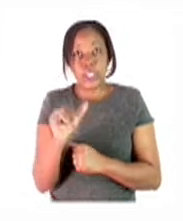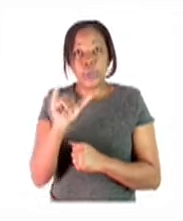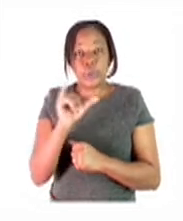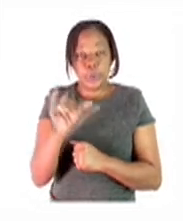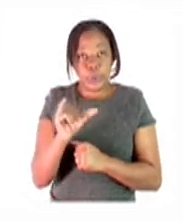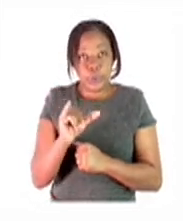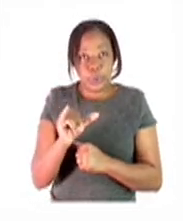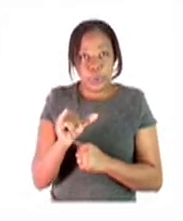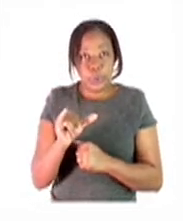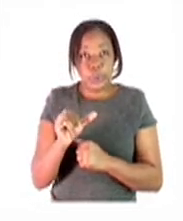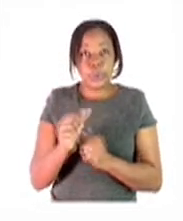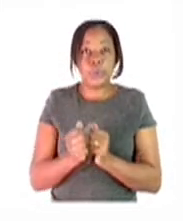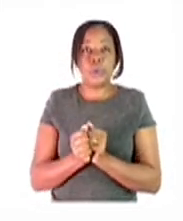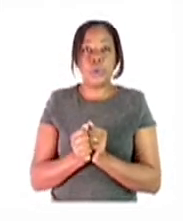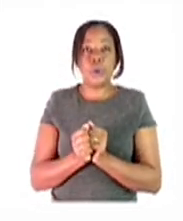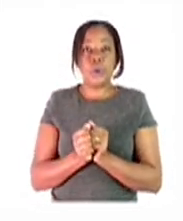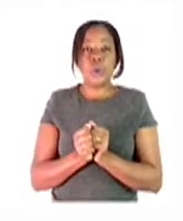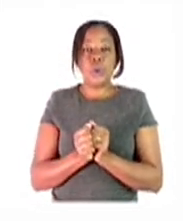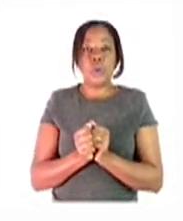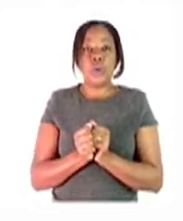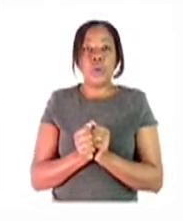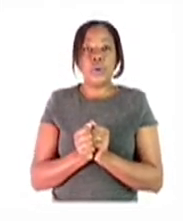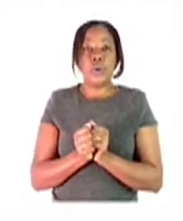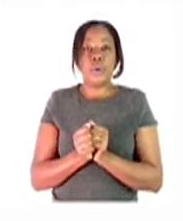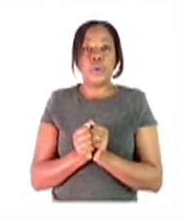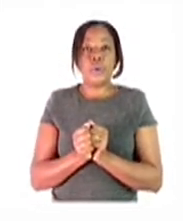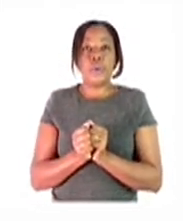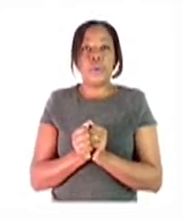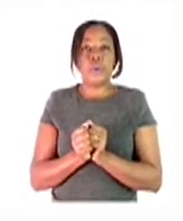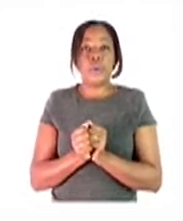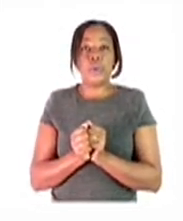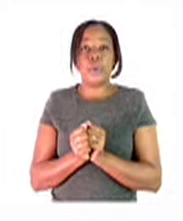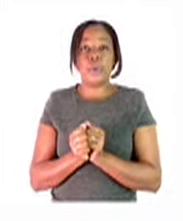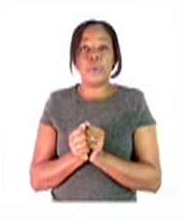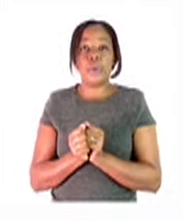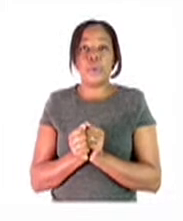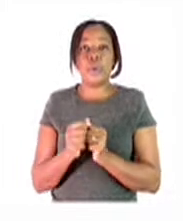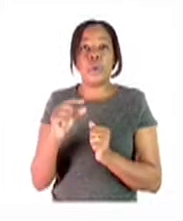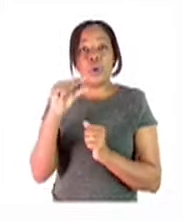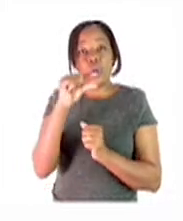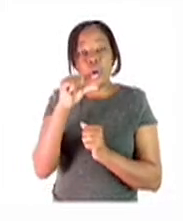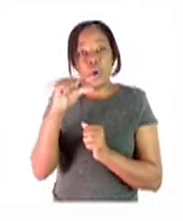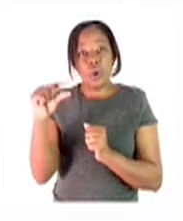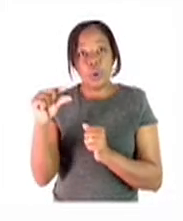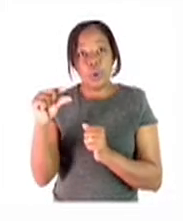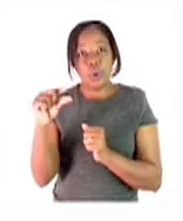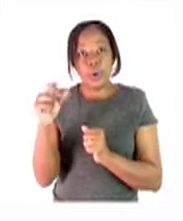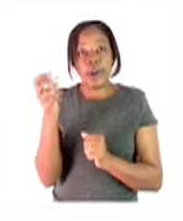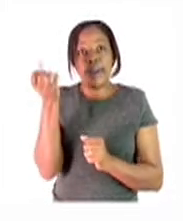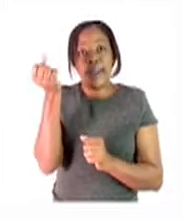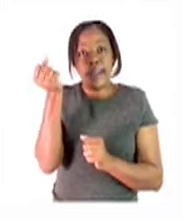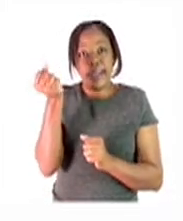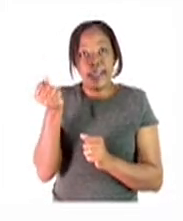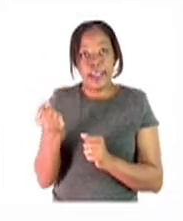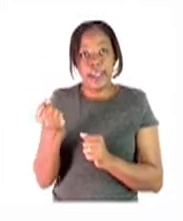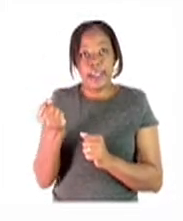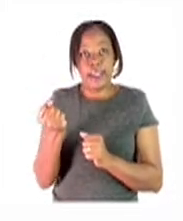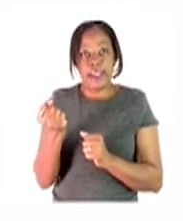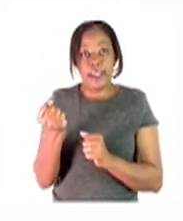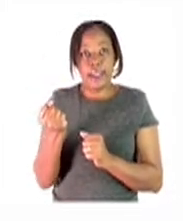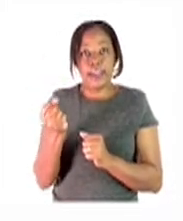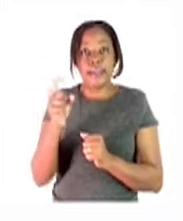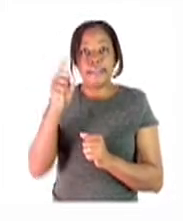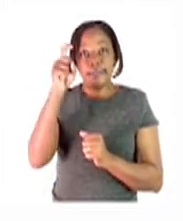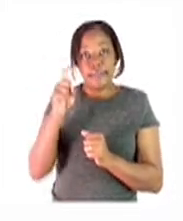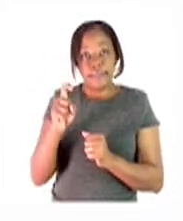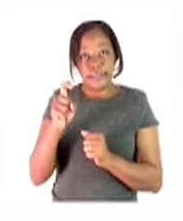letters of an alphabet, we just add an S. But those words which are ending with a X,